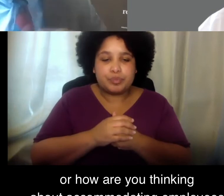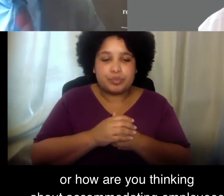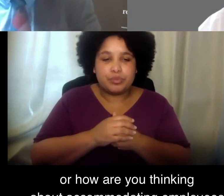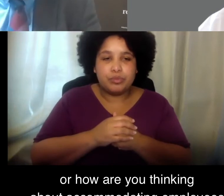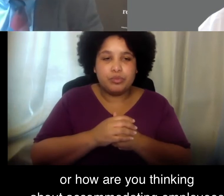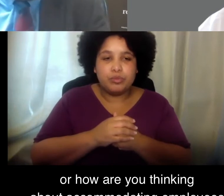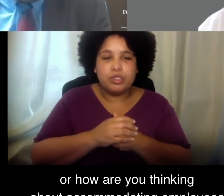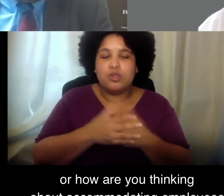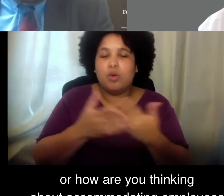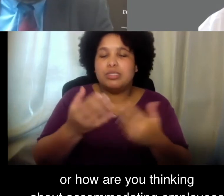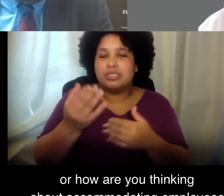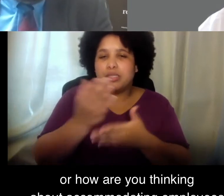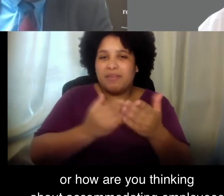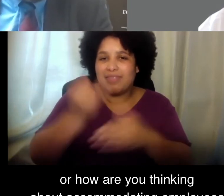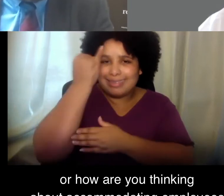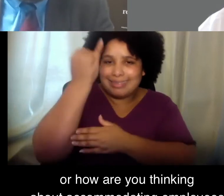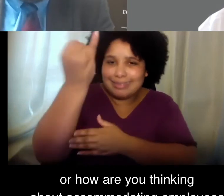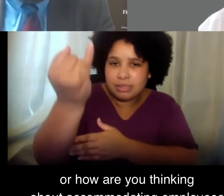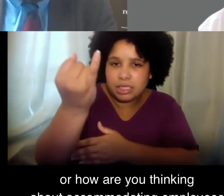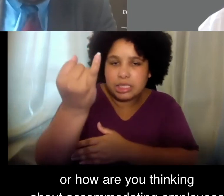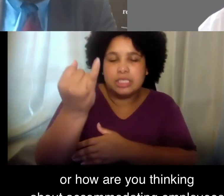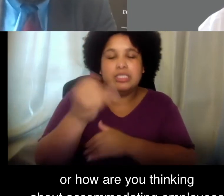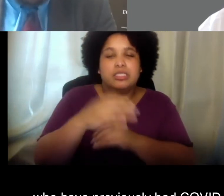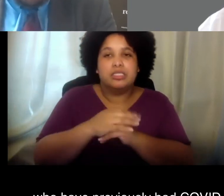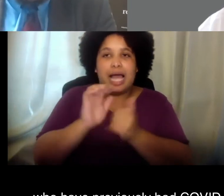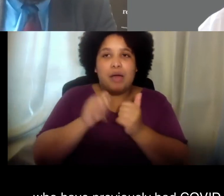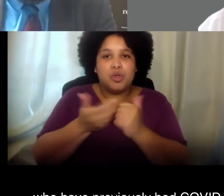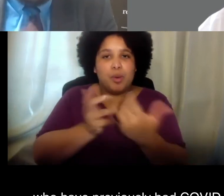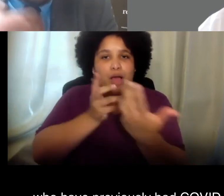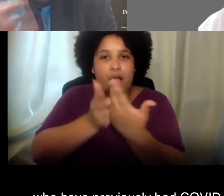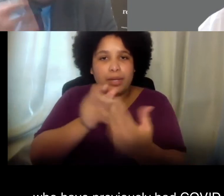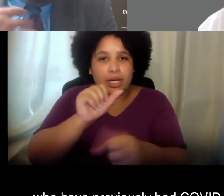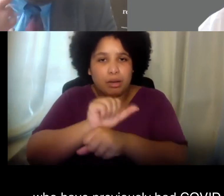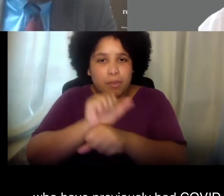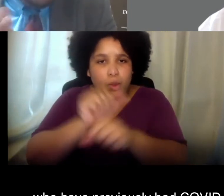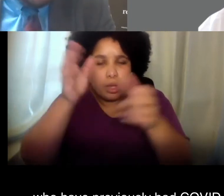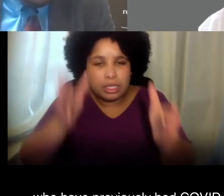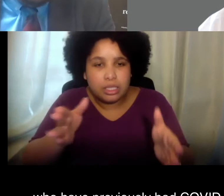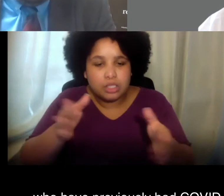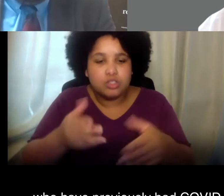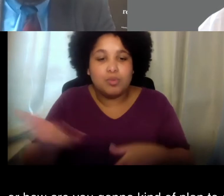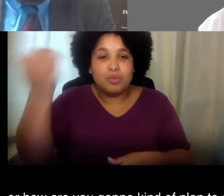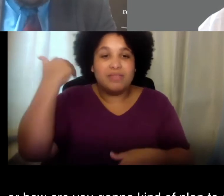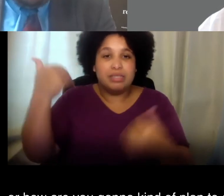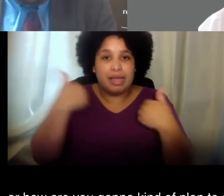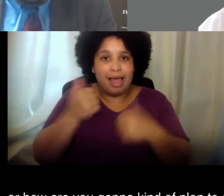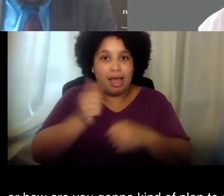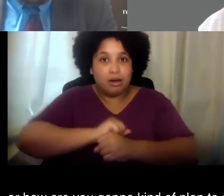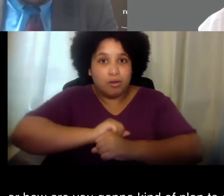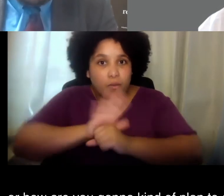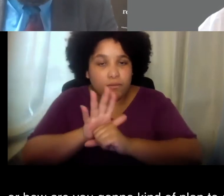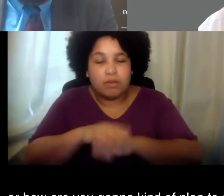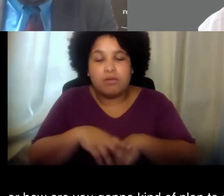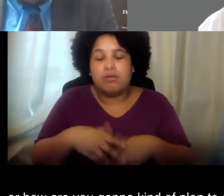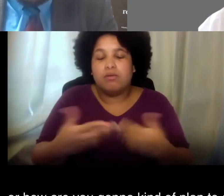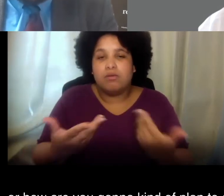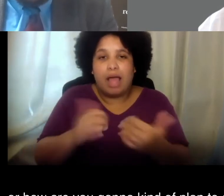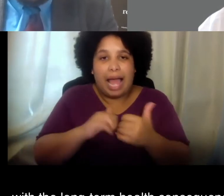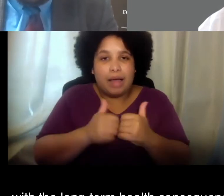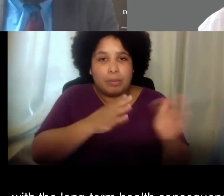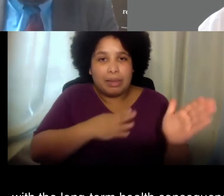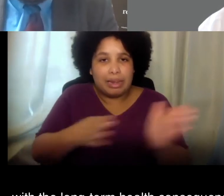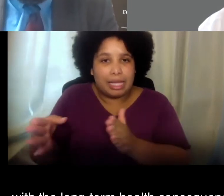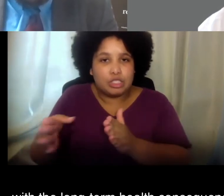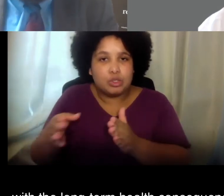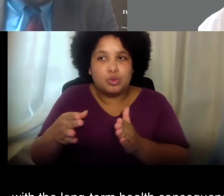or how are you thinking about accommodating employees who have previously had COVID, or how are you going to kind of plan to deal